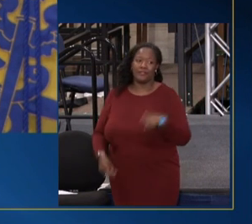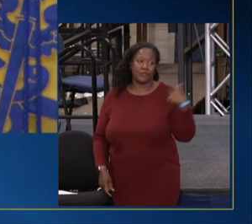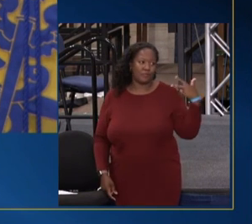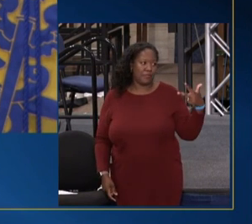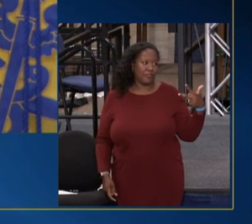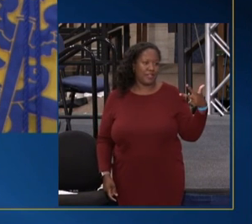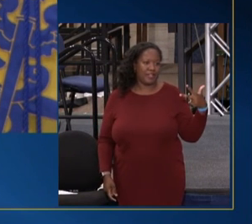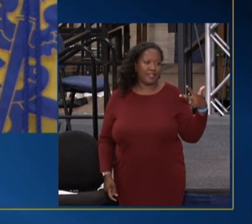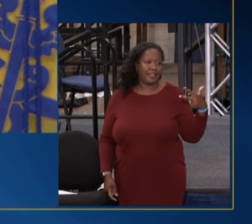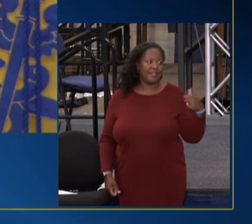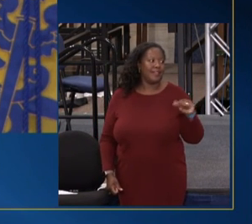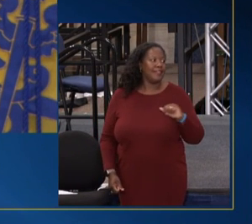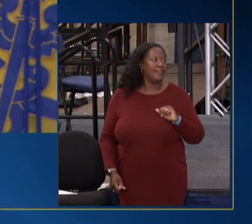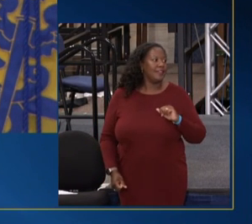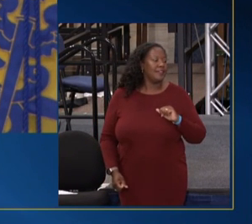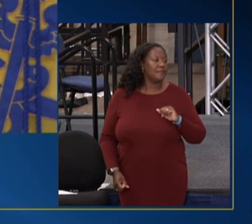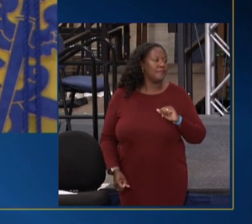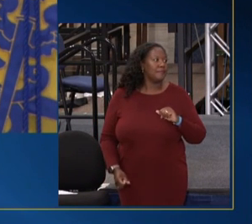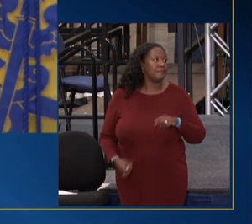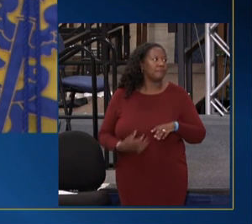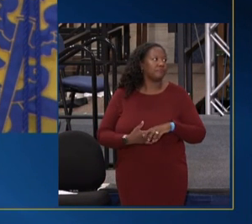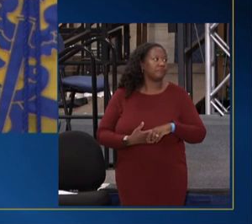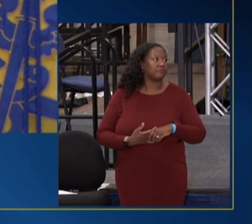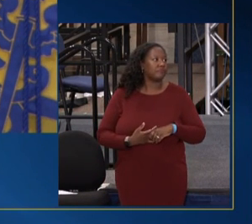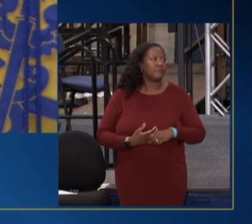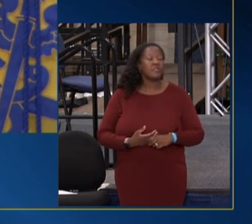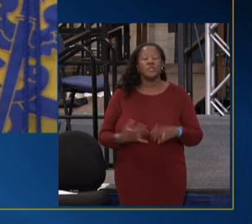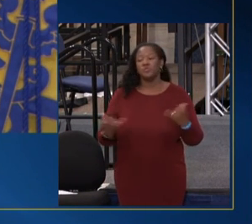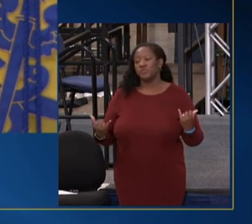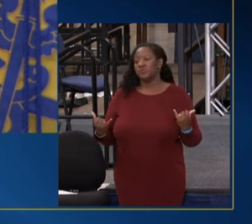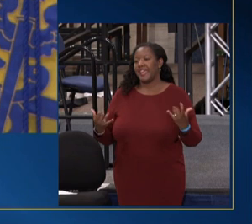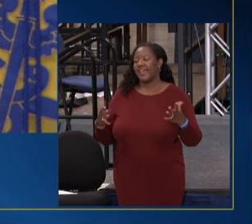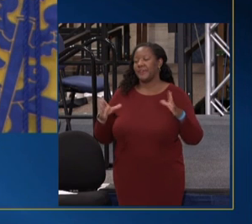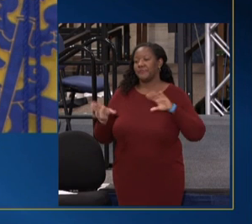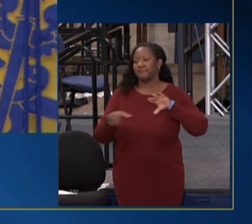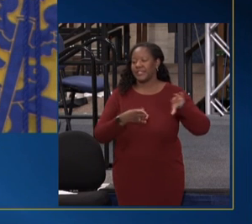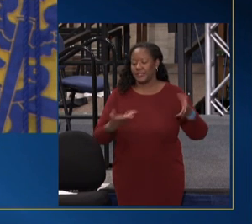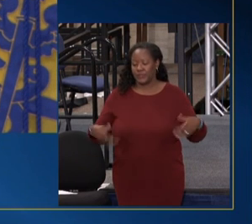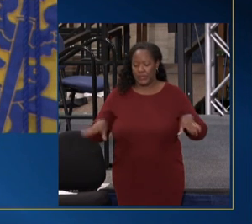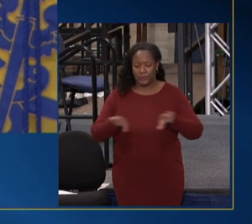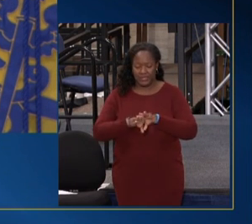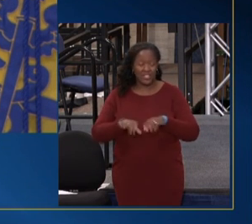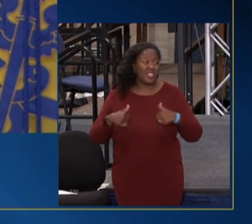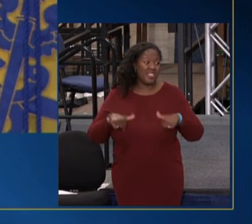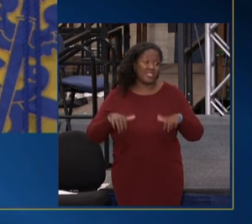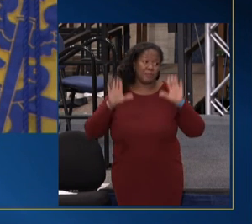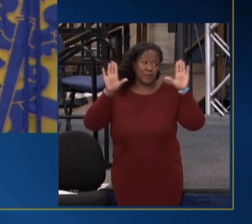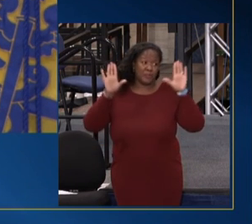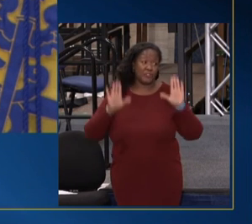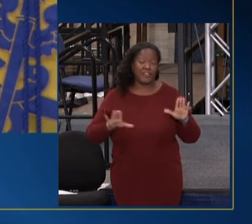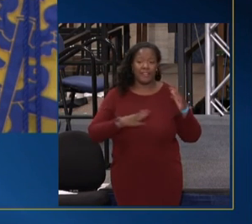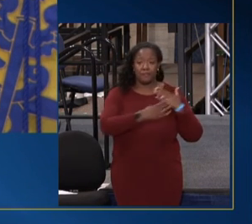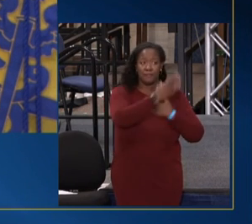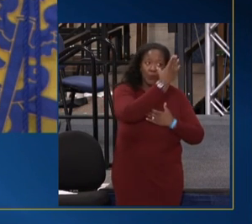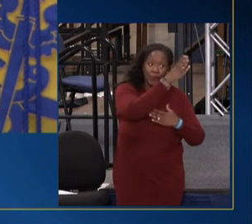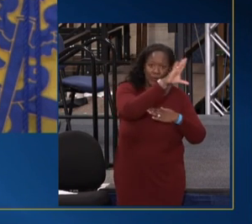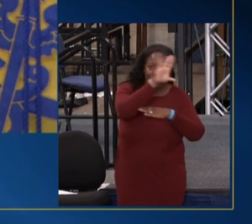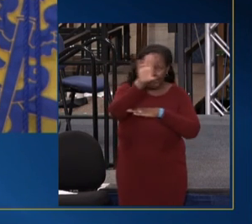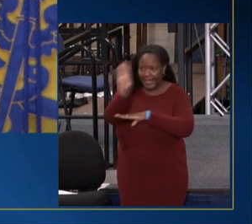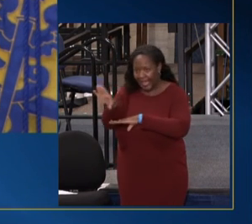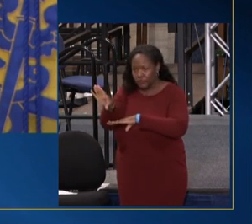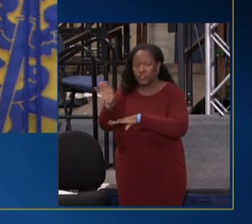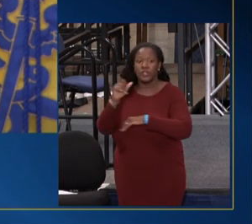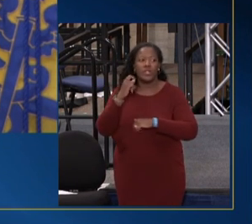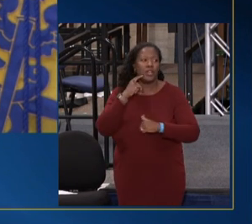announcements. Let me say a couple of things in closing. This has been a great morning, great afternoon. Really